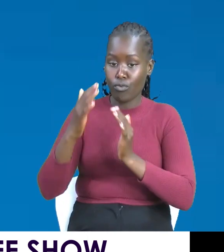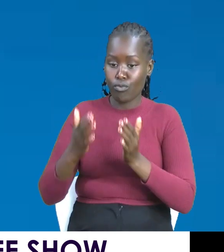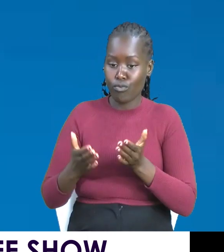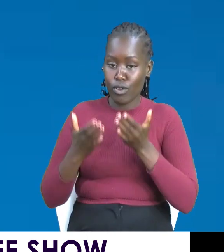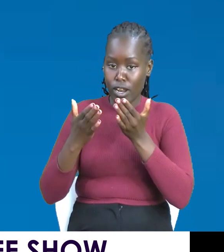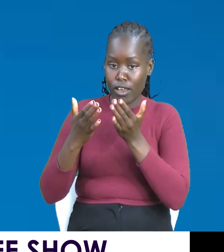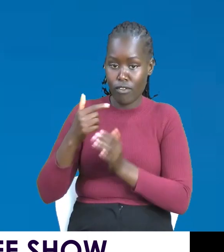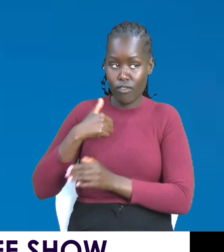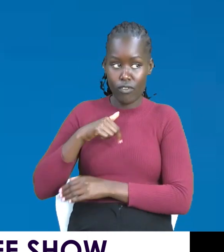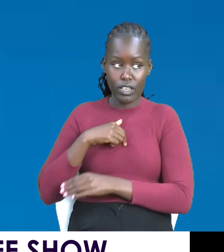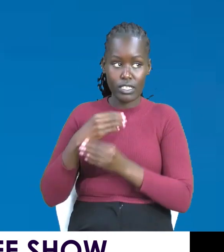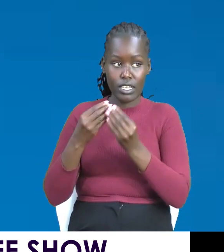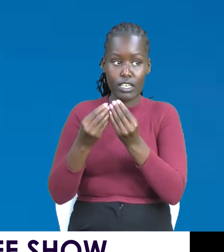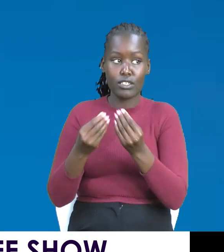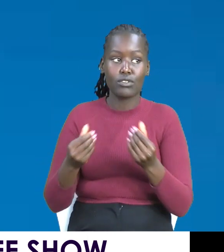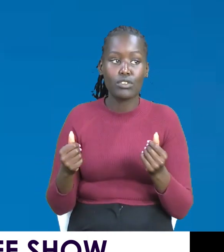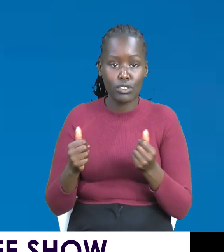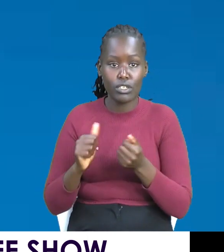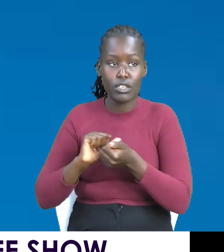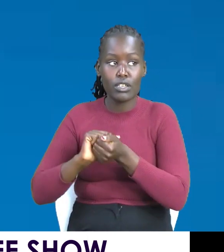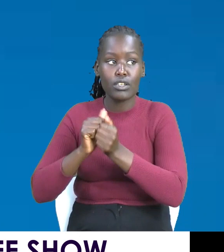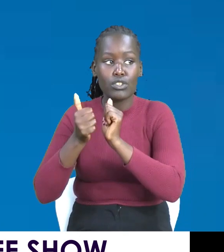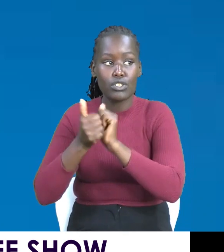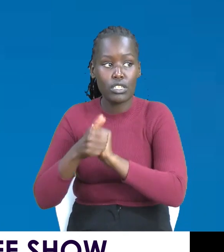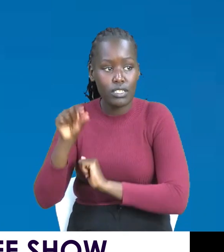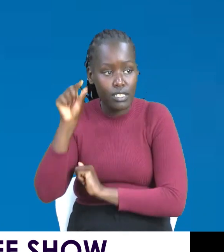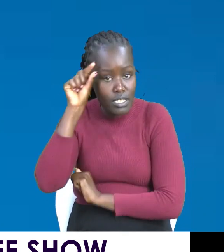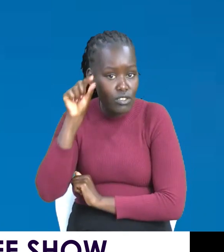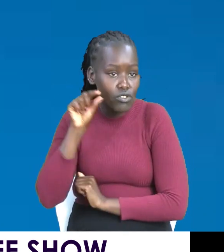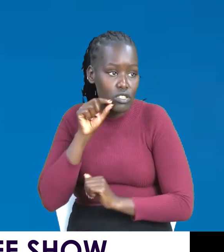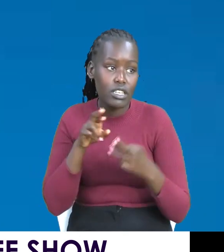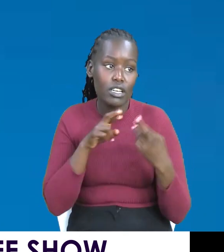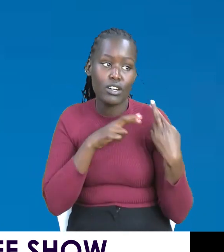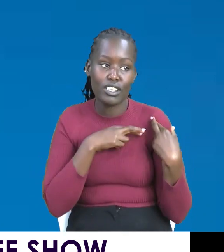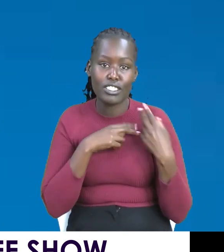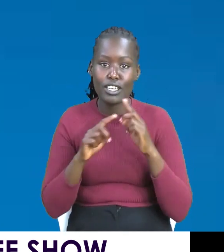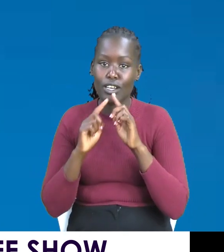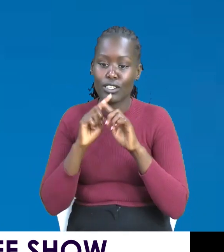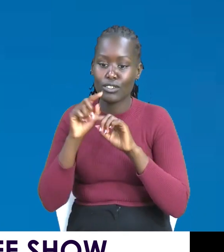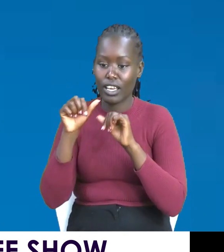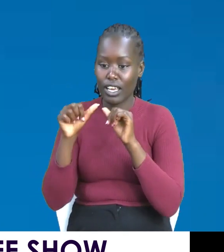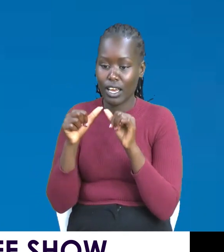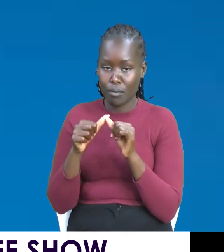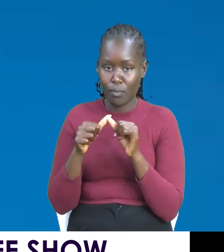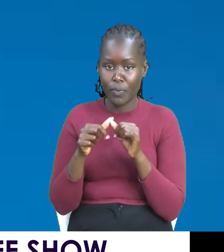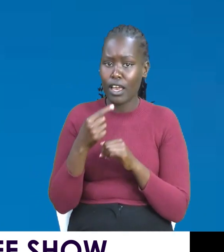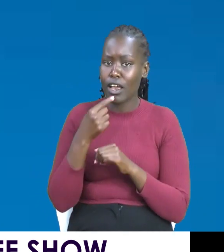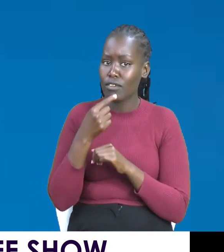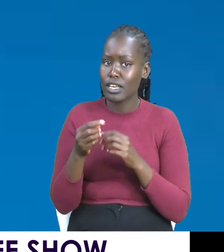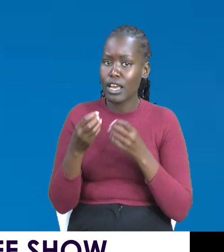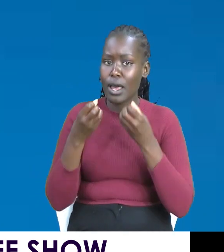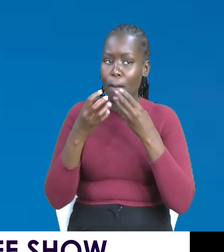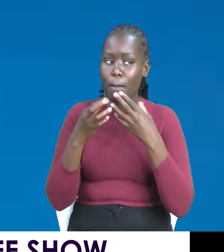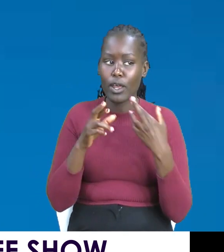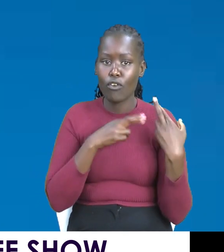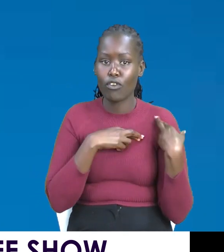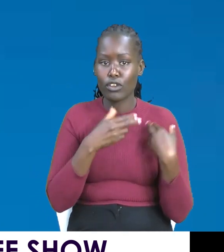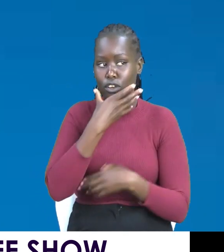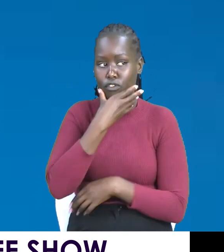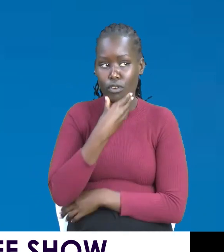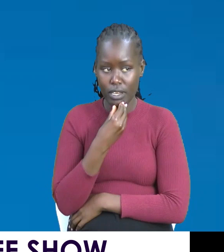solution. Twisted gender roles is what I'm talking about. I've addressed most of the roles of a